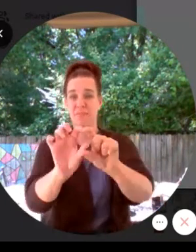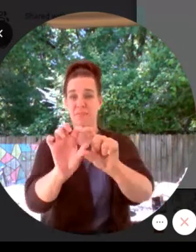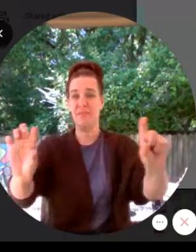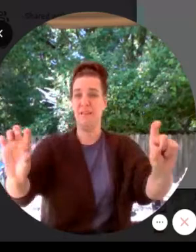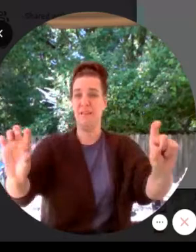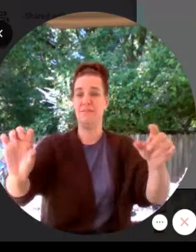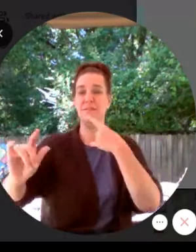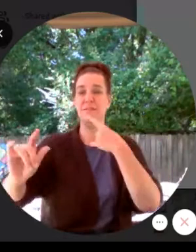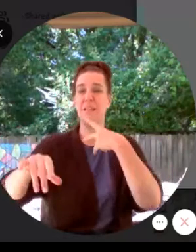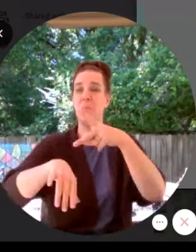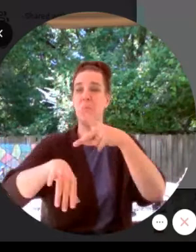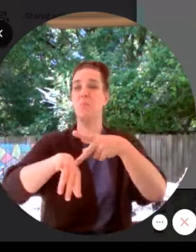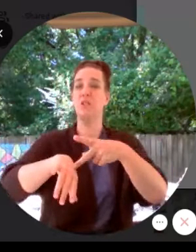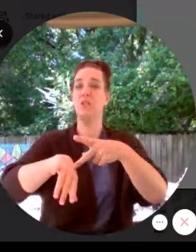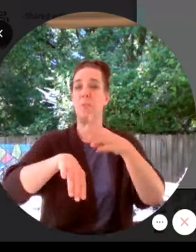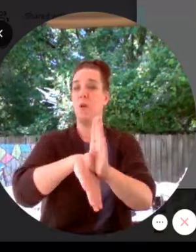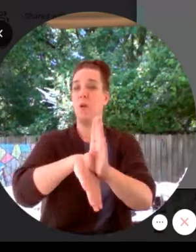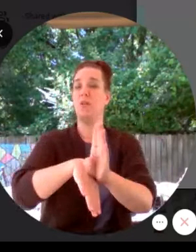Principal Barkin,